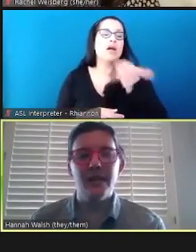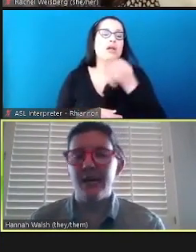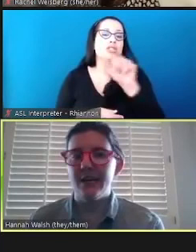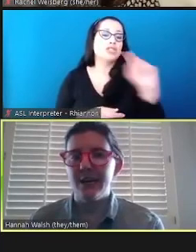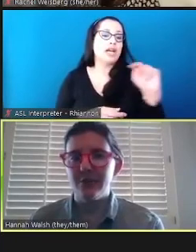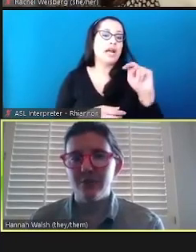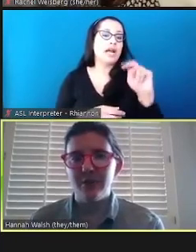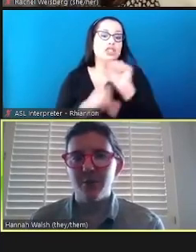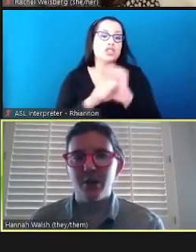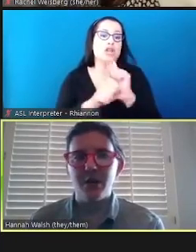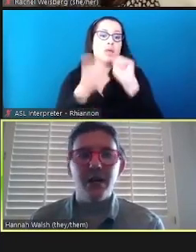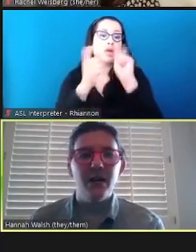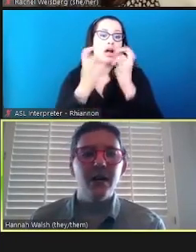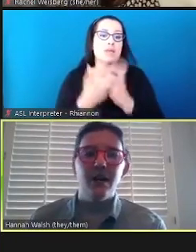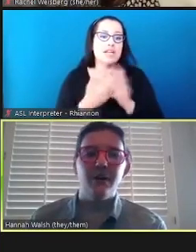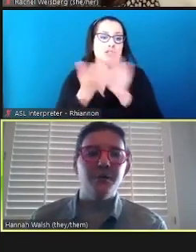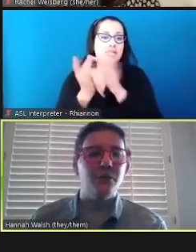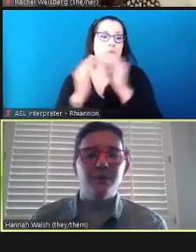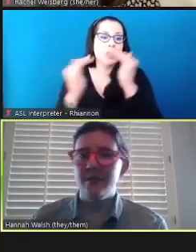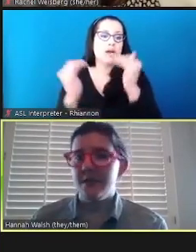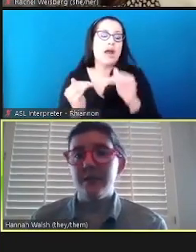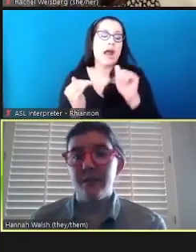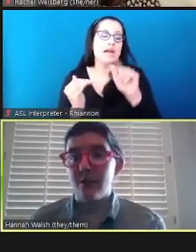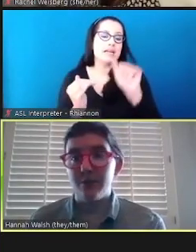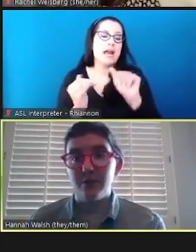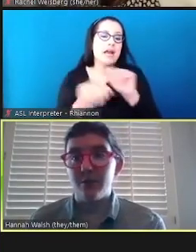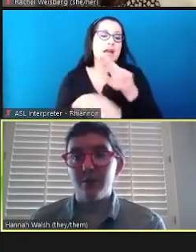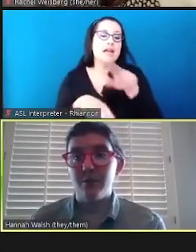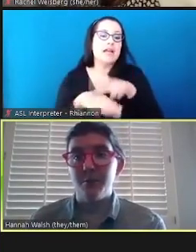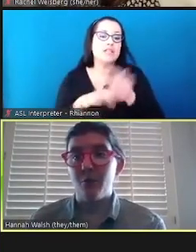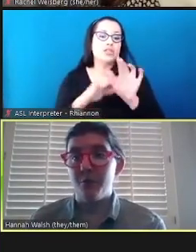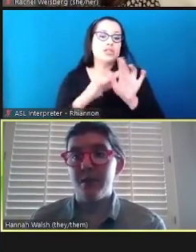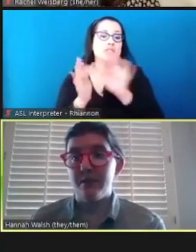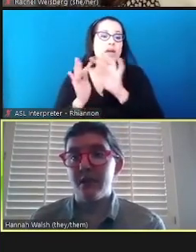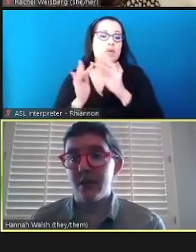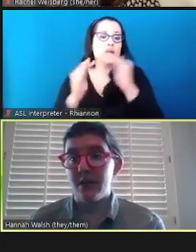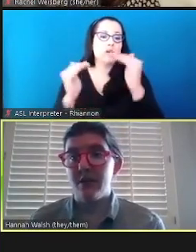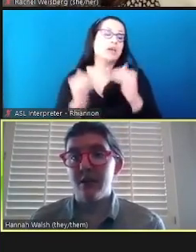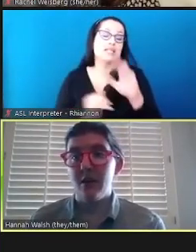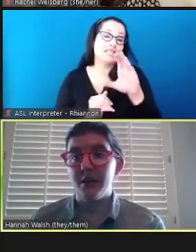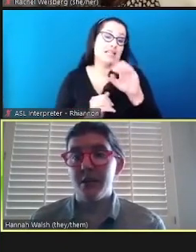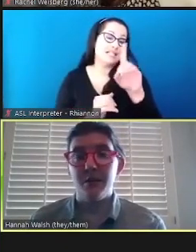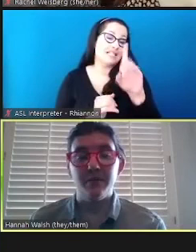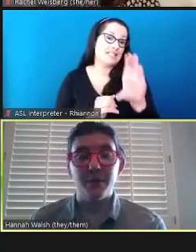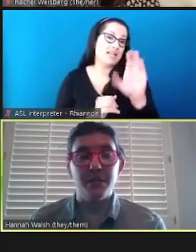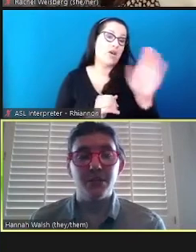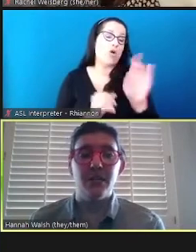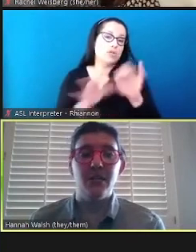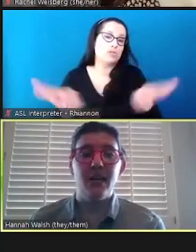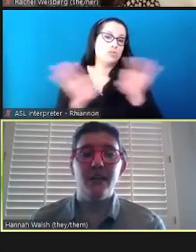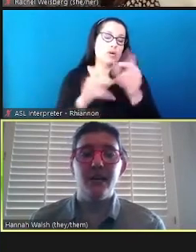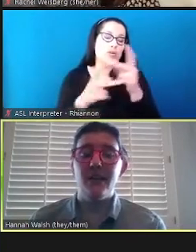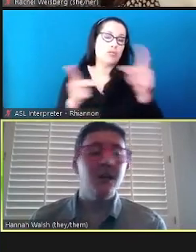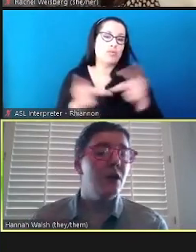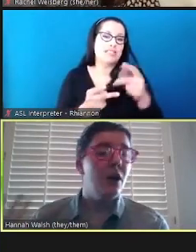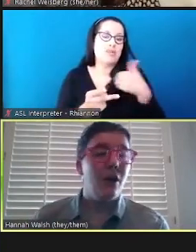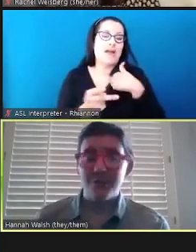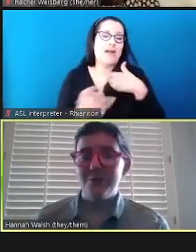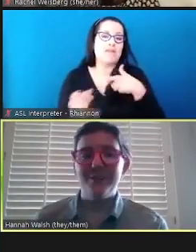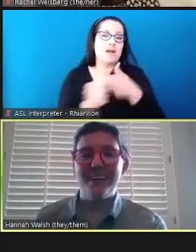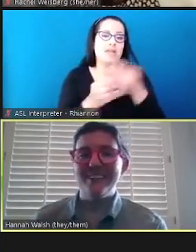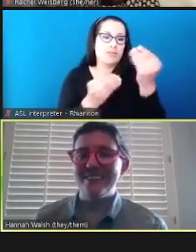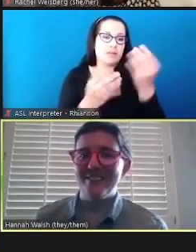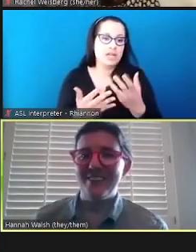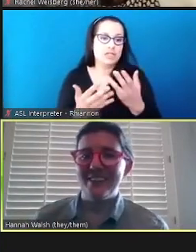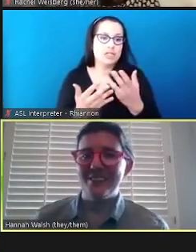an ADA national network. The CDC is also an important place to get updated information. And then